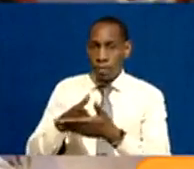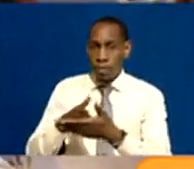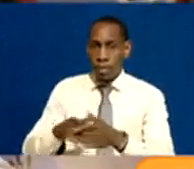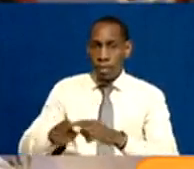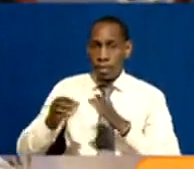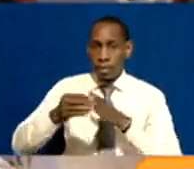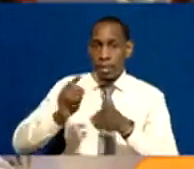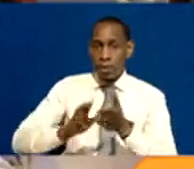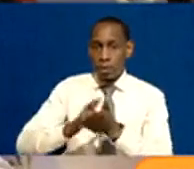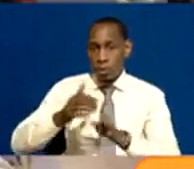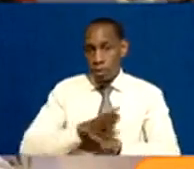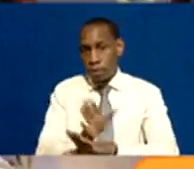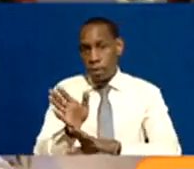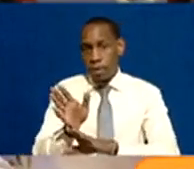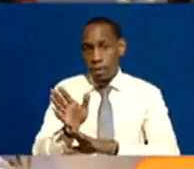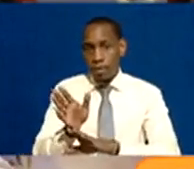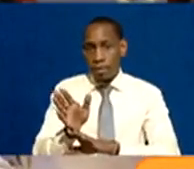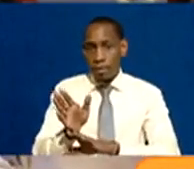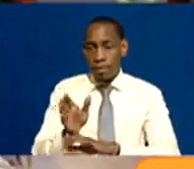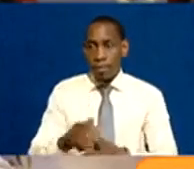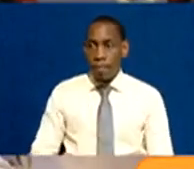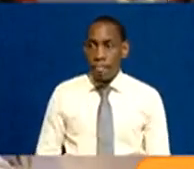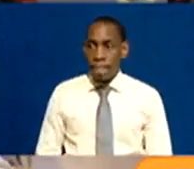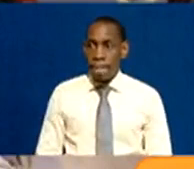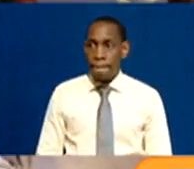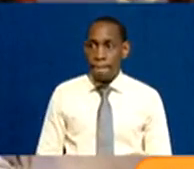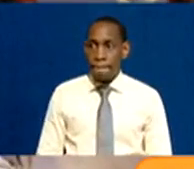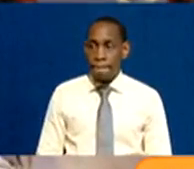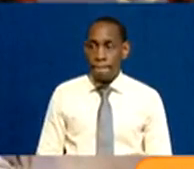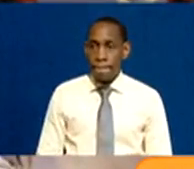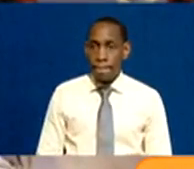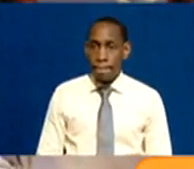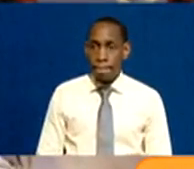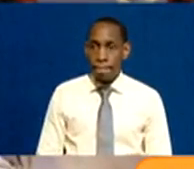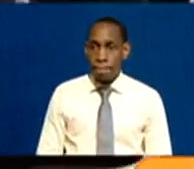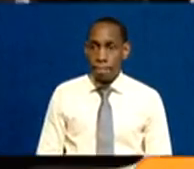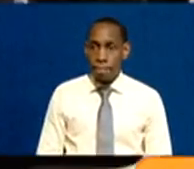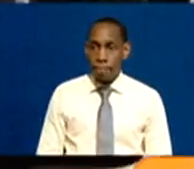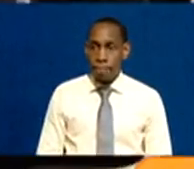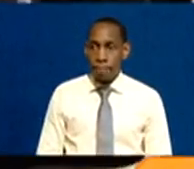that lead to fraud or theft of data. Now ISO certified.